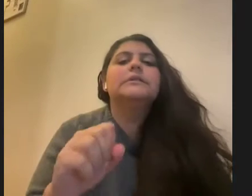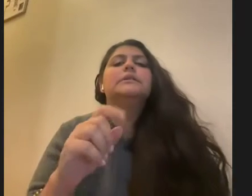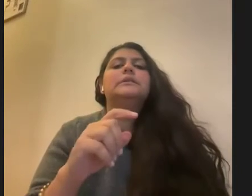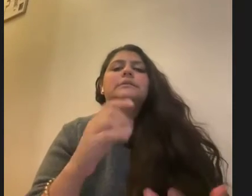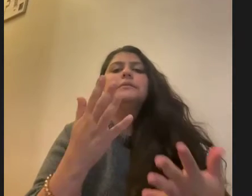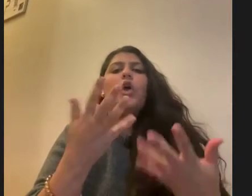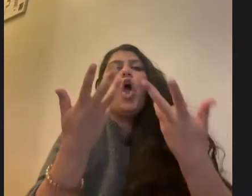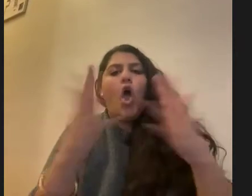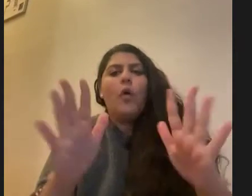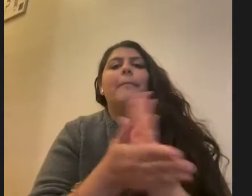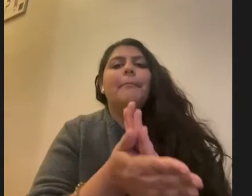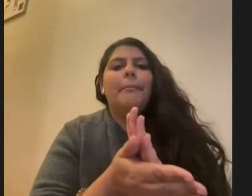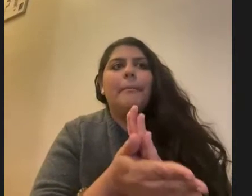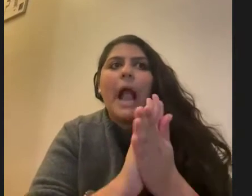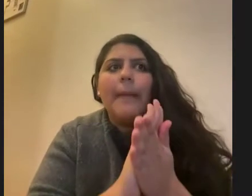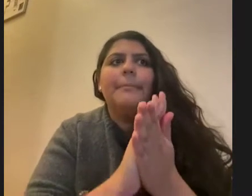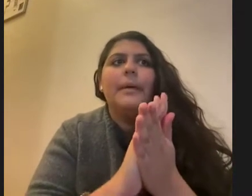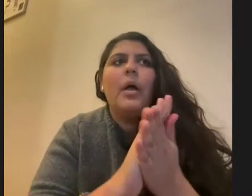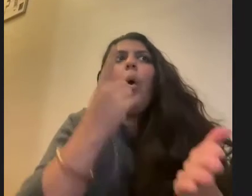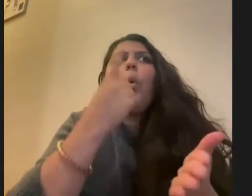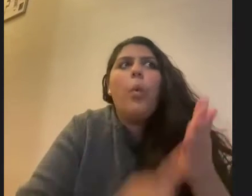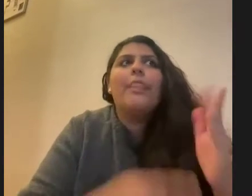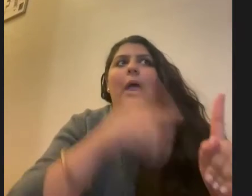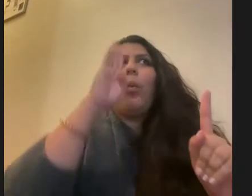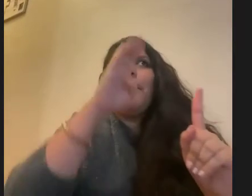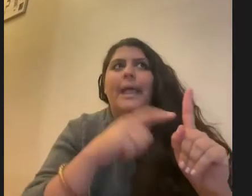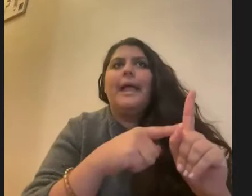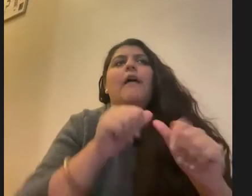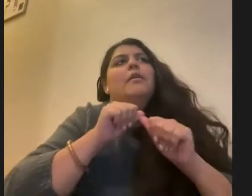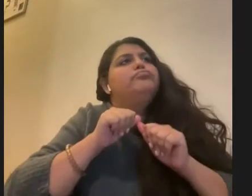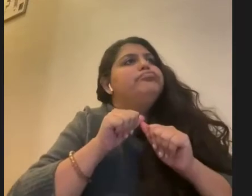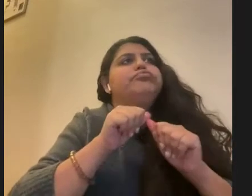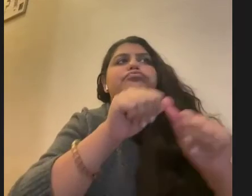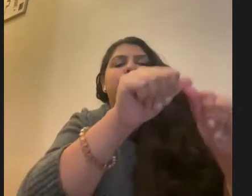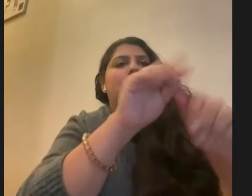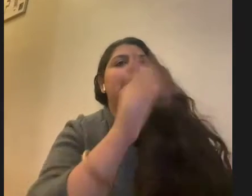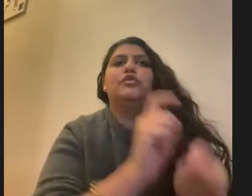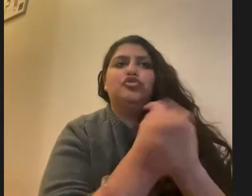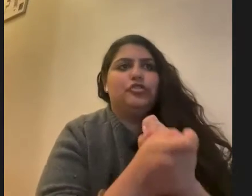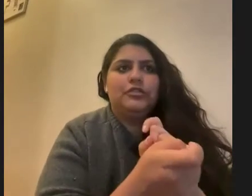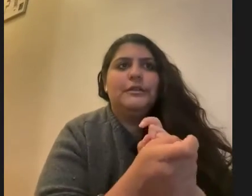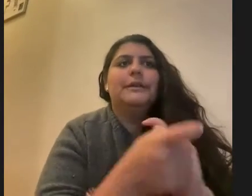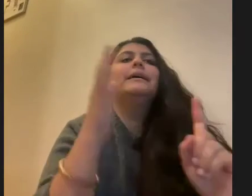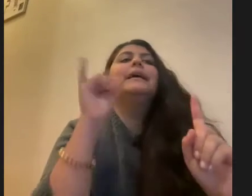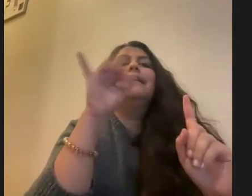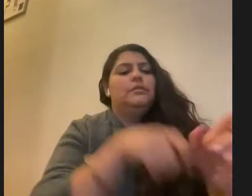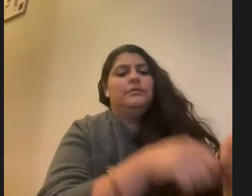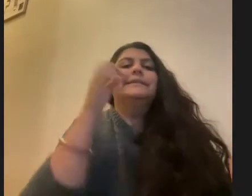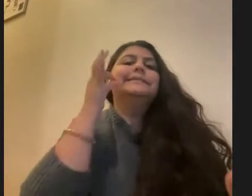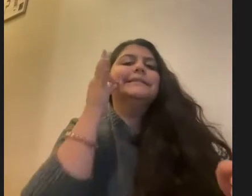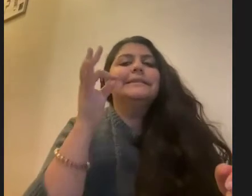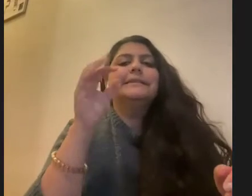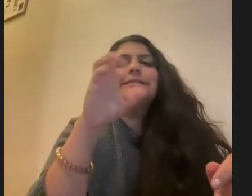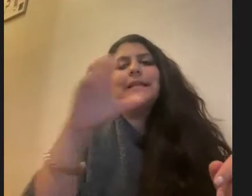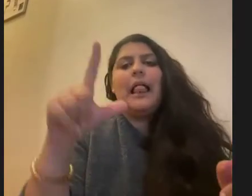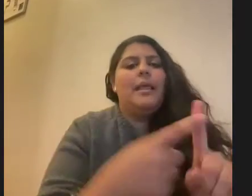become the thing that they will be for the rest of time. You can't take a skin cell and like kick it back